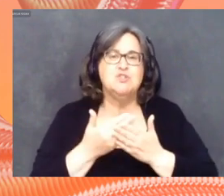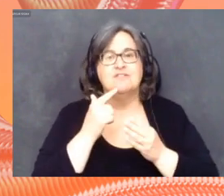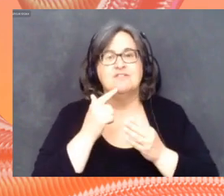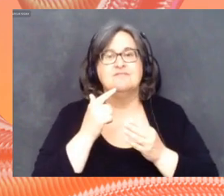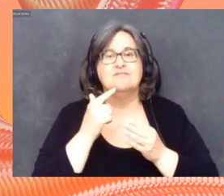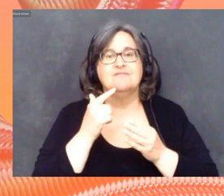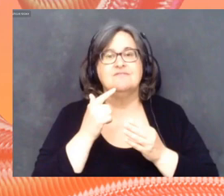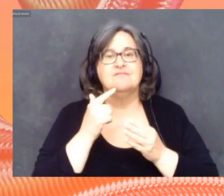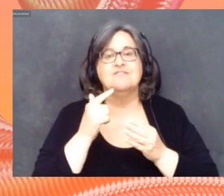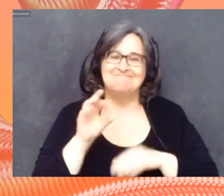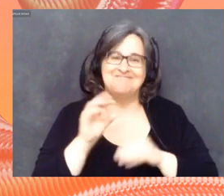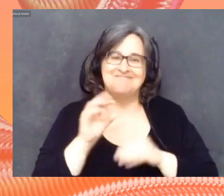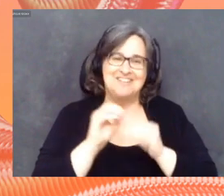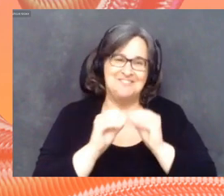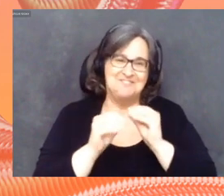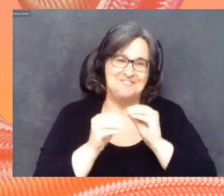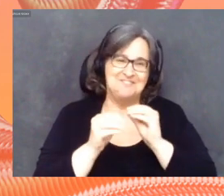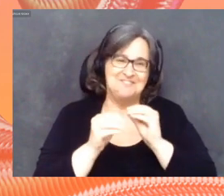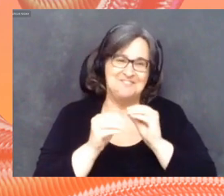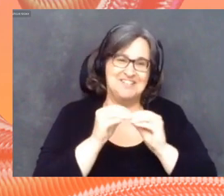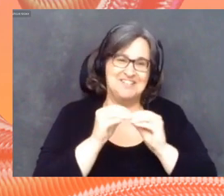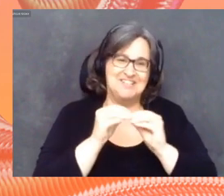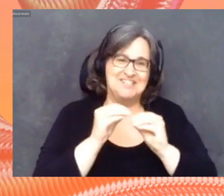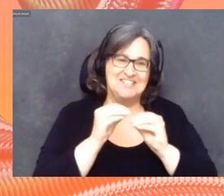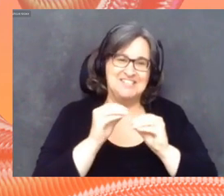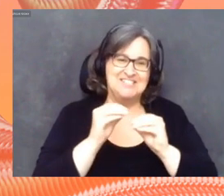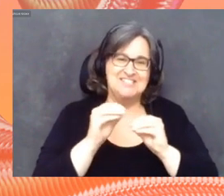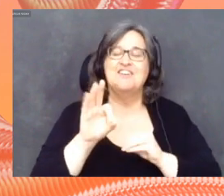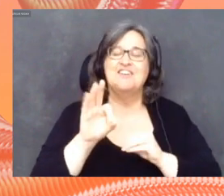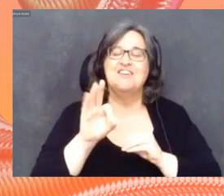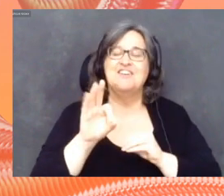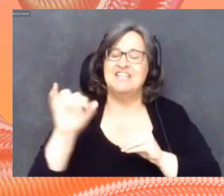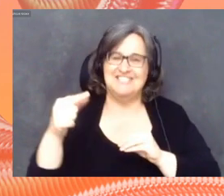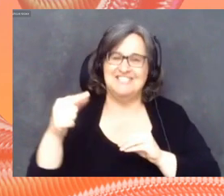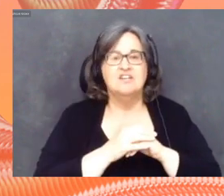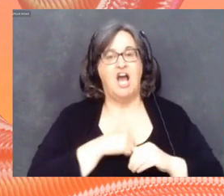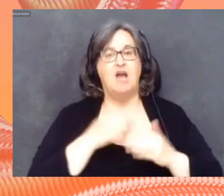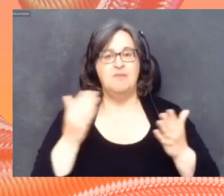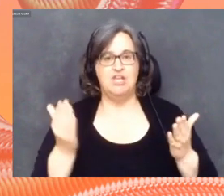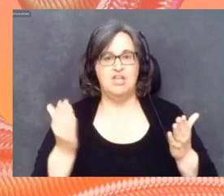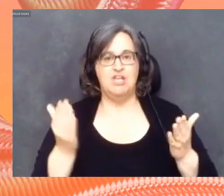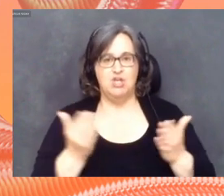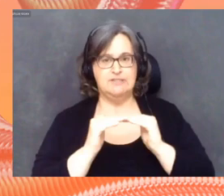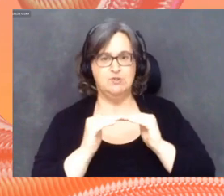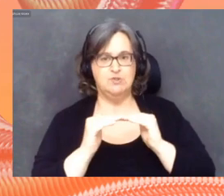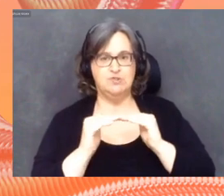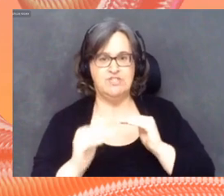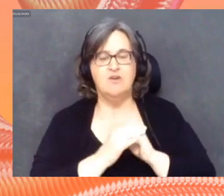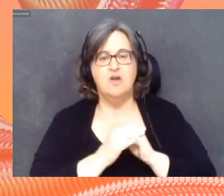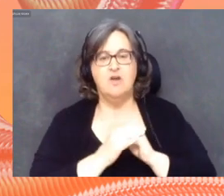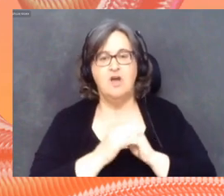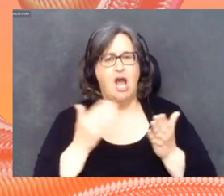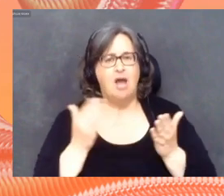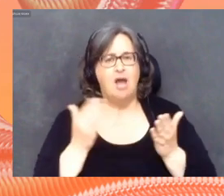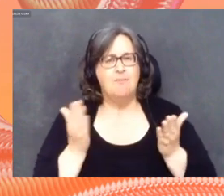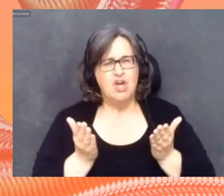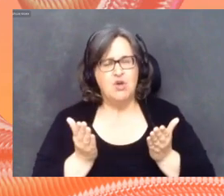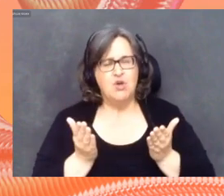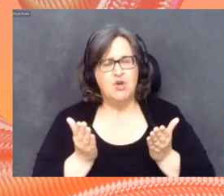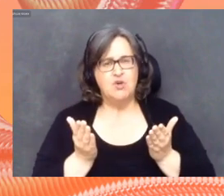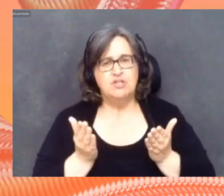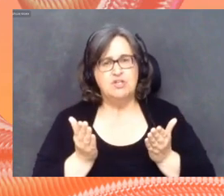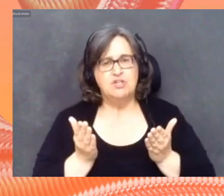like stabilizing it. Mm-hmm. It's the part that's like, I am here. And it leads with